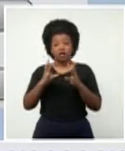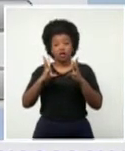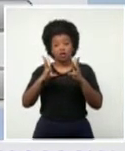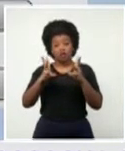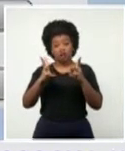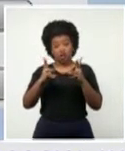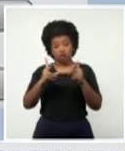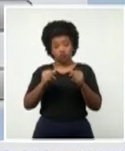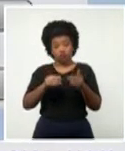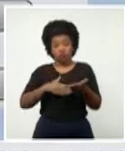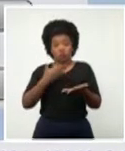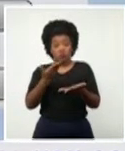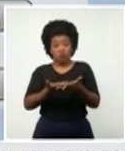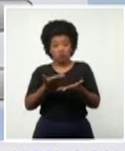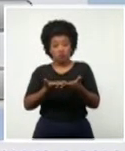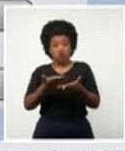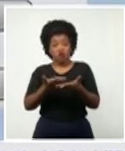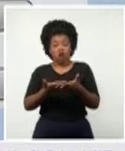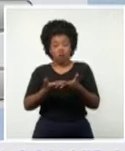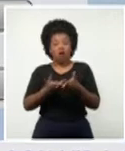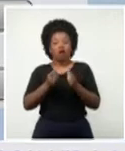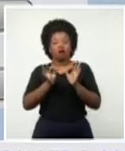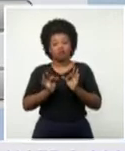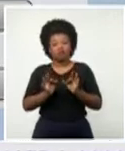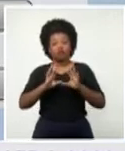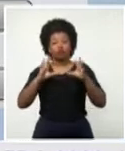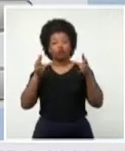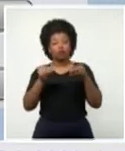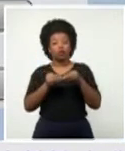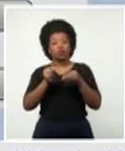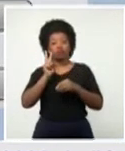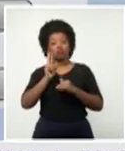through molecular biology, and